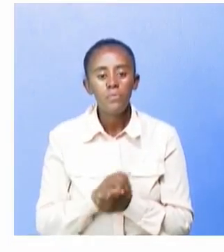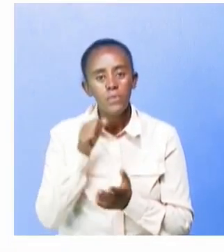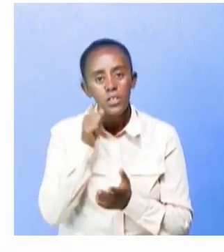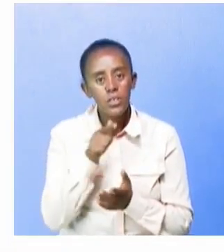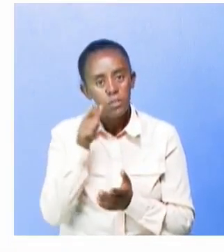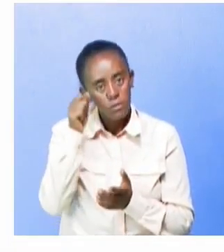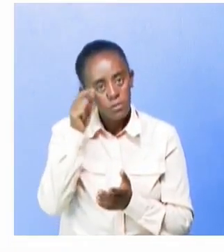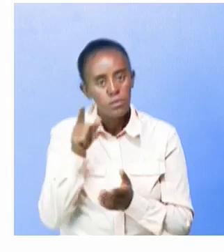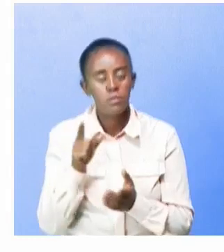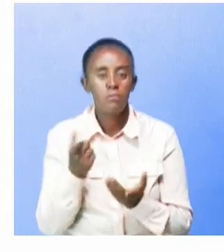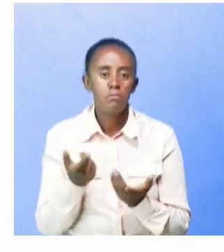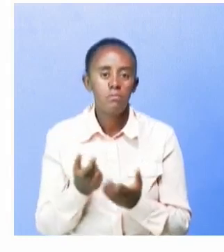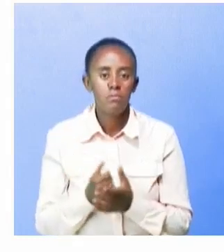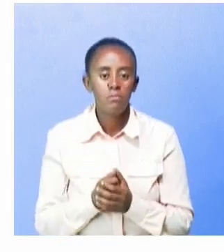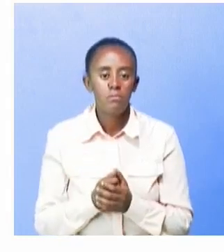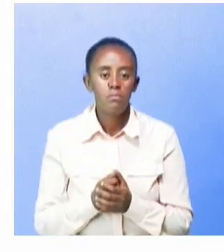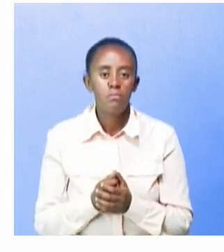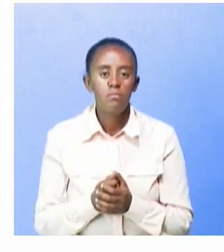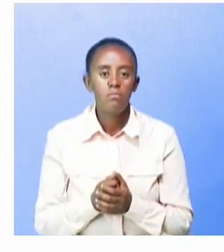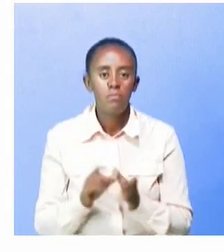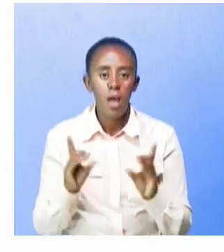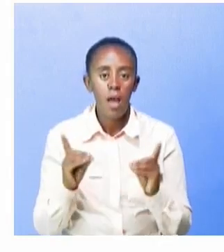had